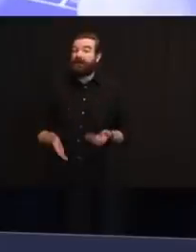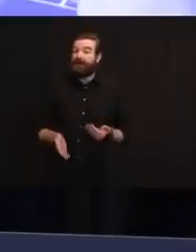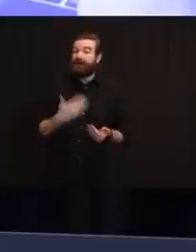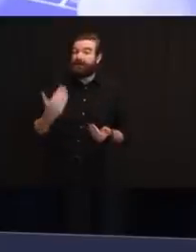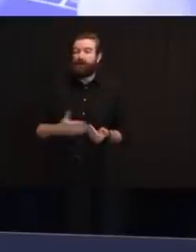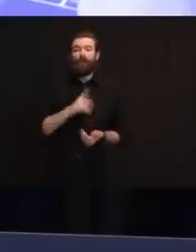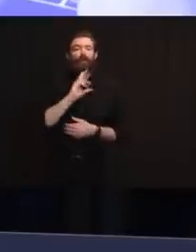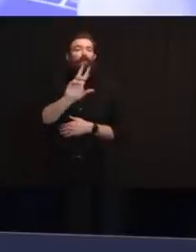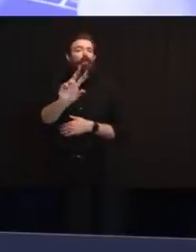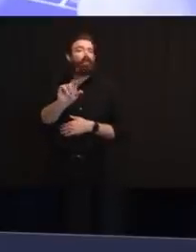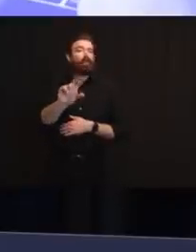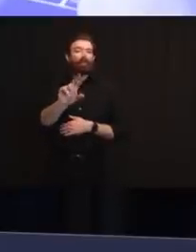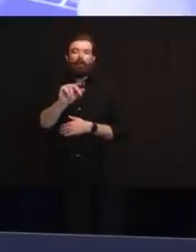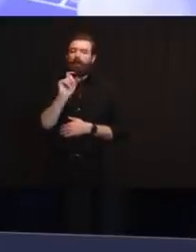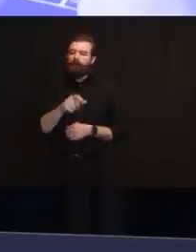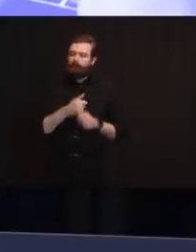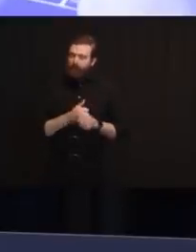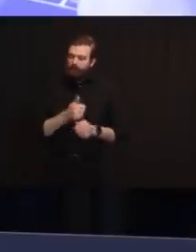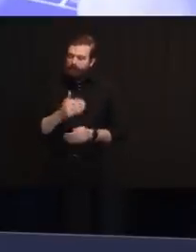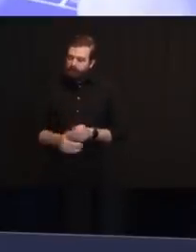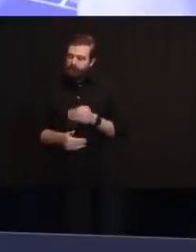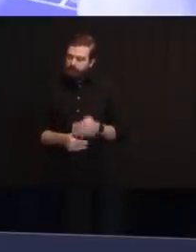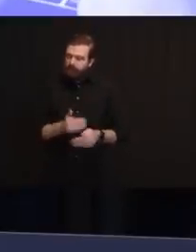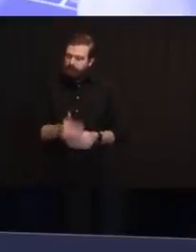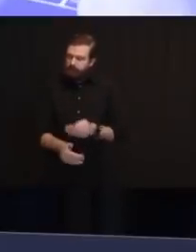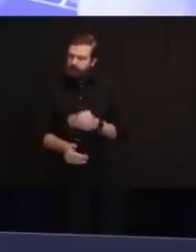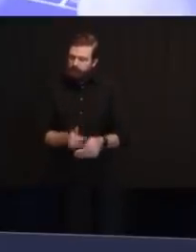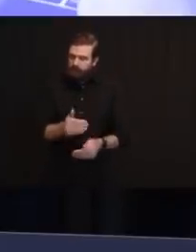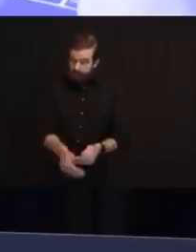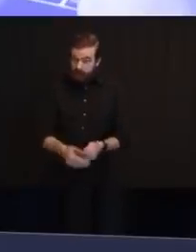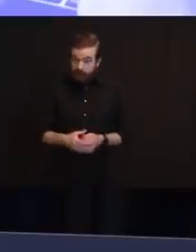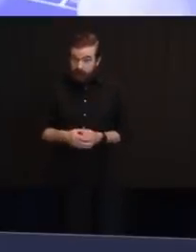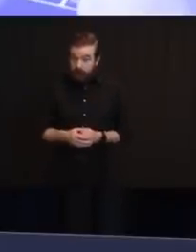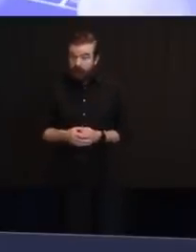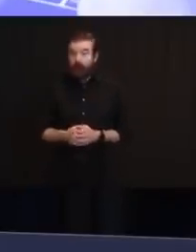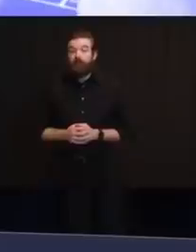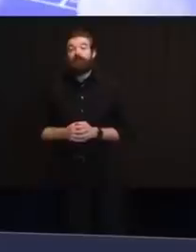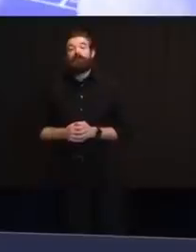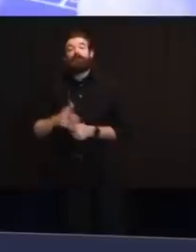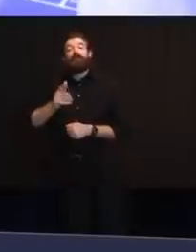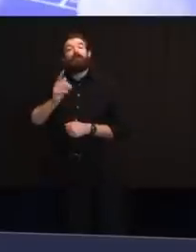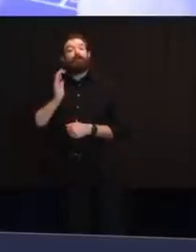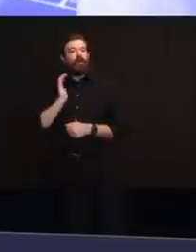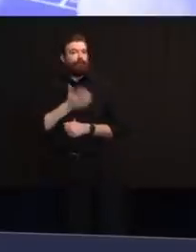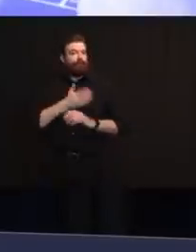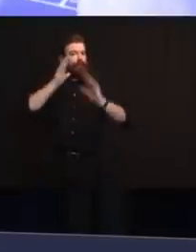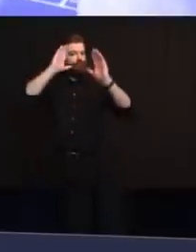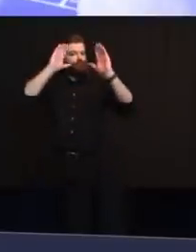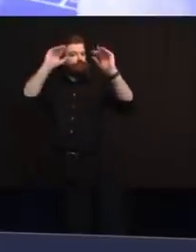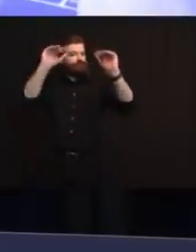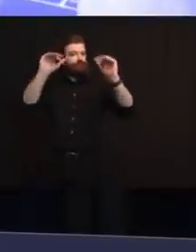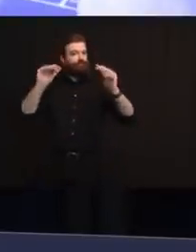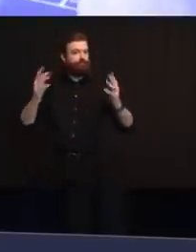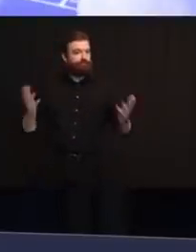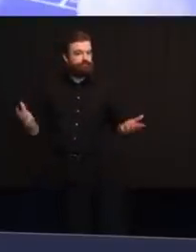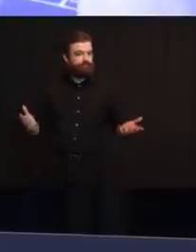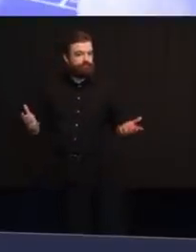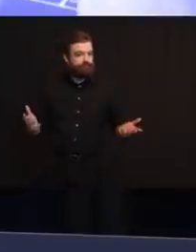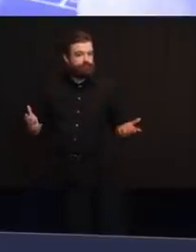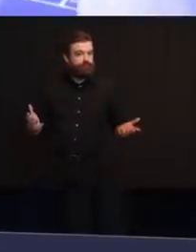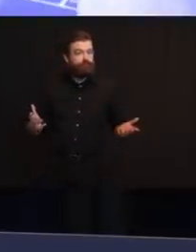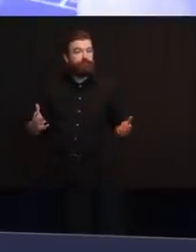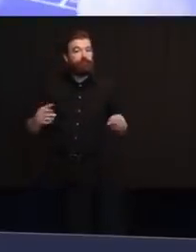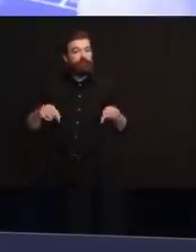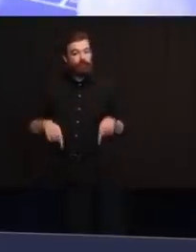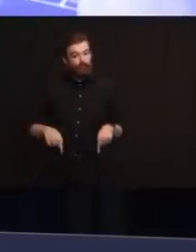As I said, our expectation is to vaccinate 70% of the eligible adult population in